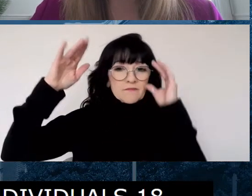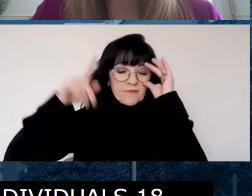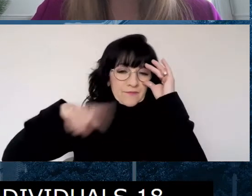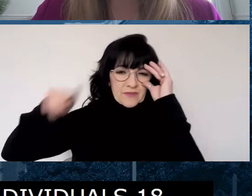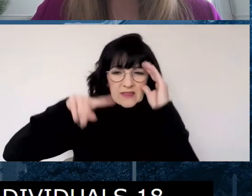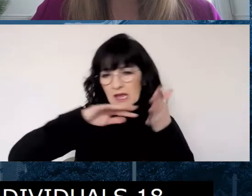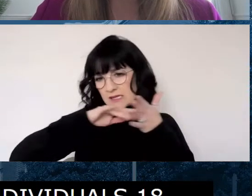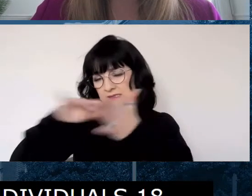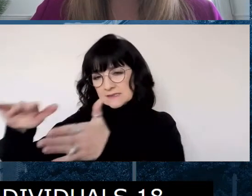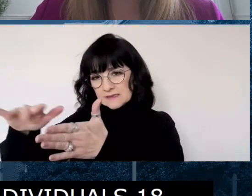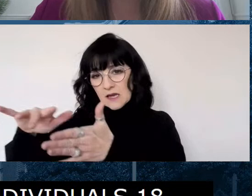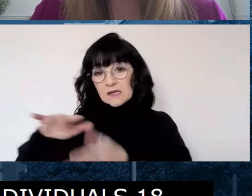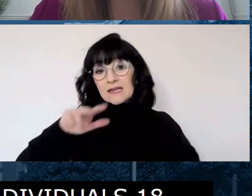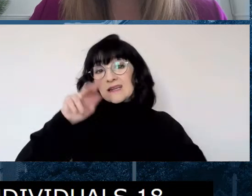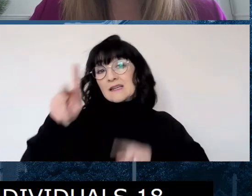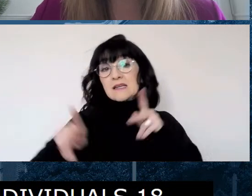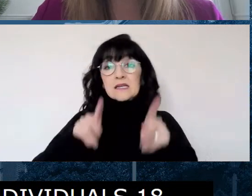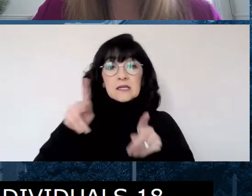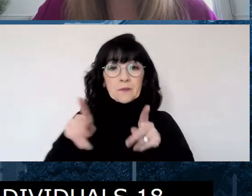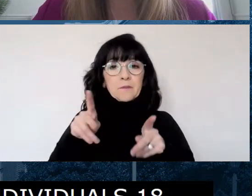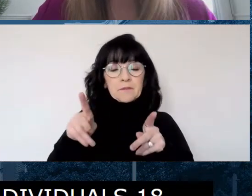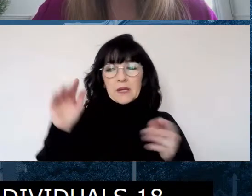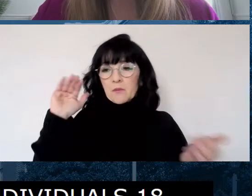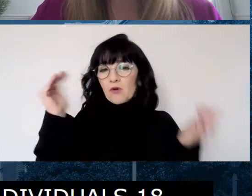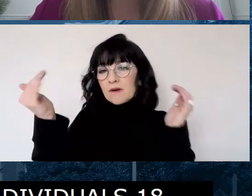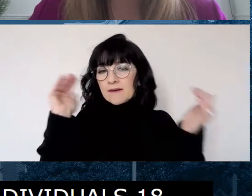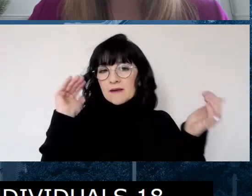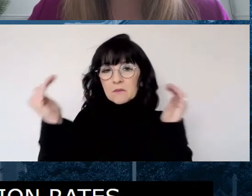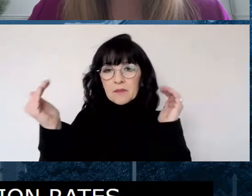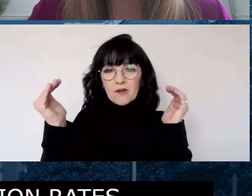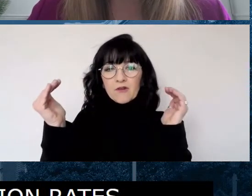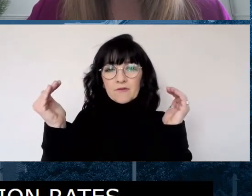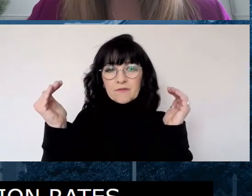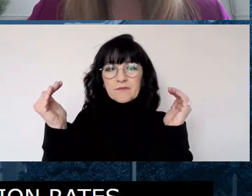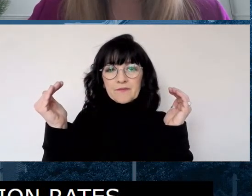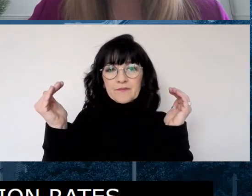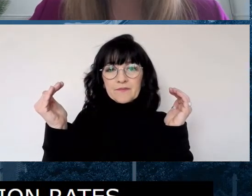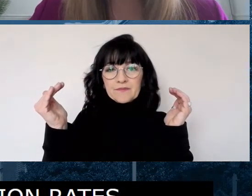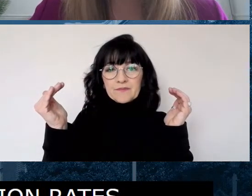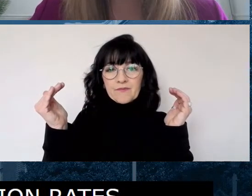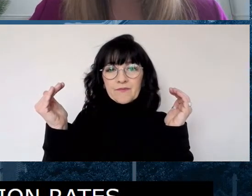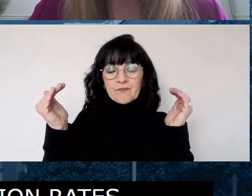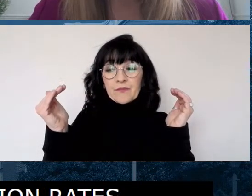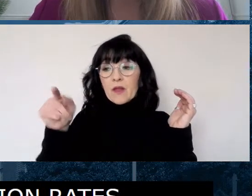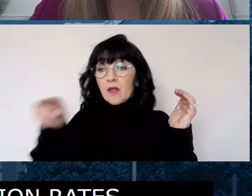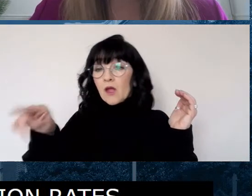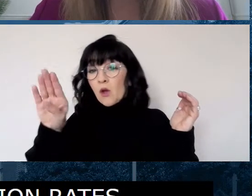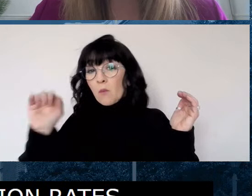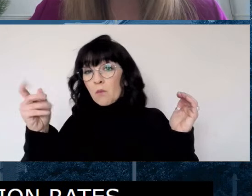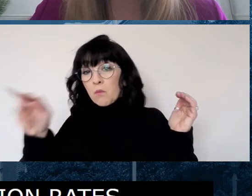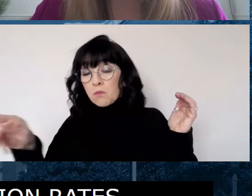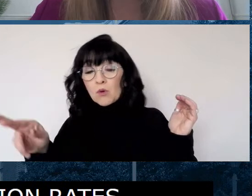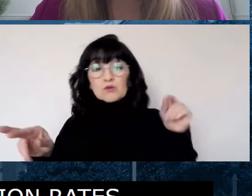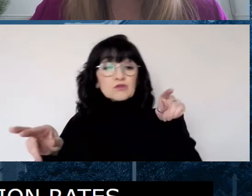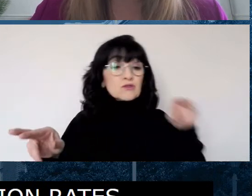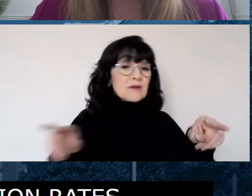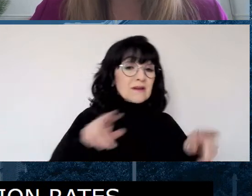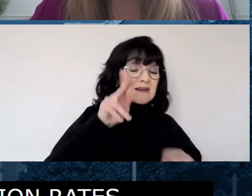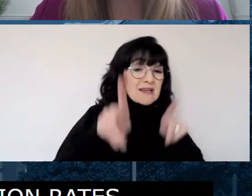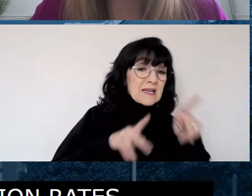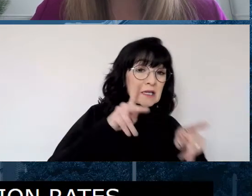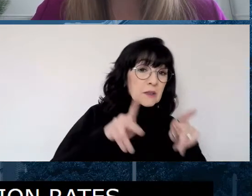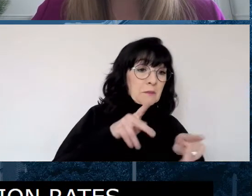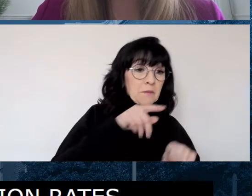higher in comparison to people who had a booster. And